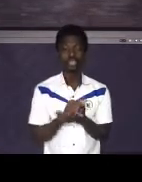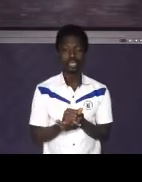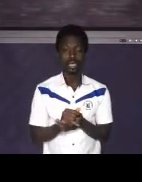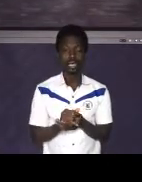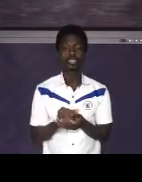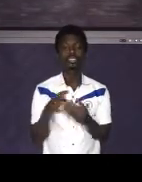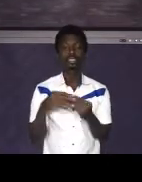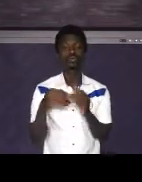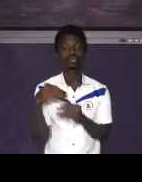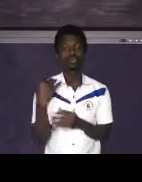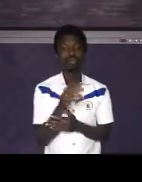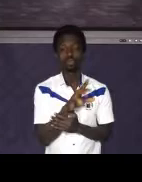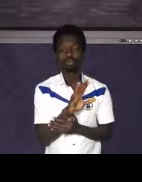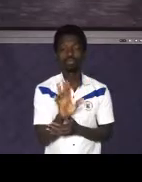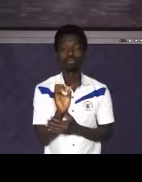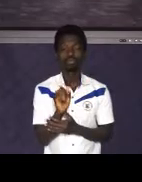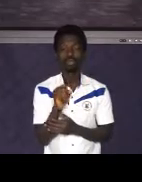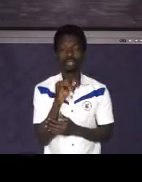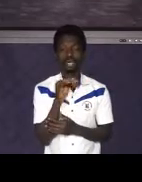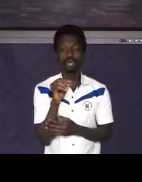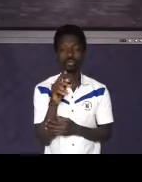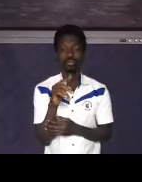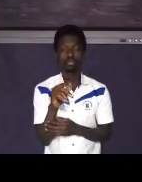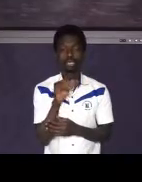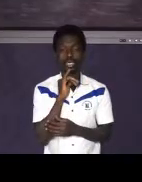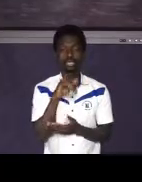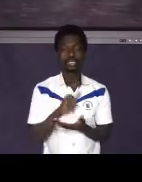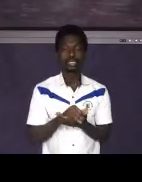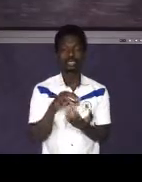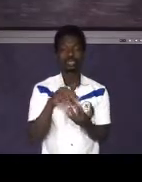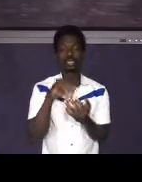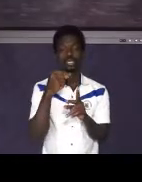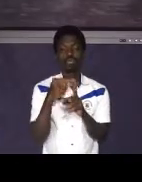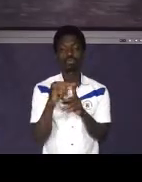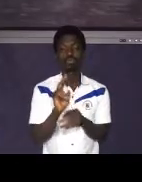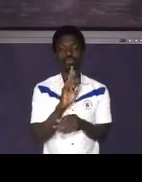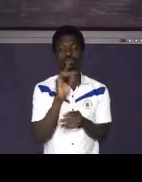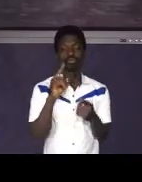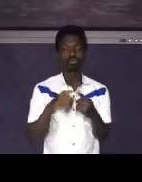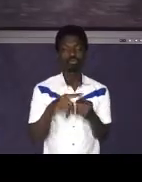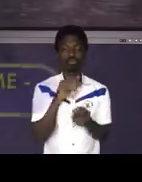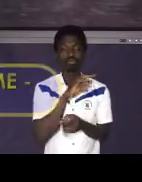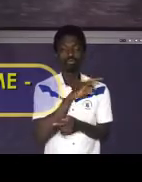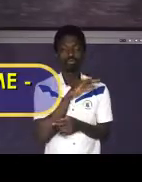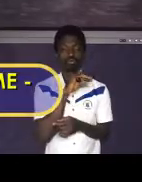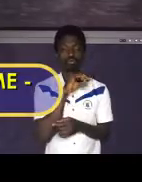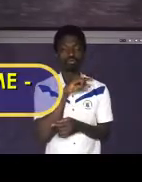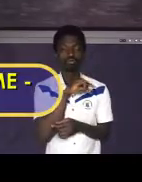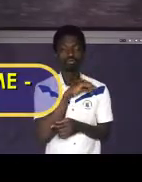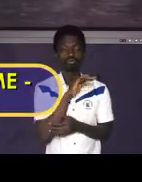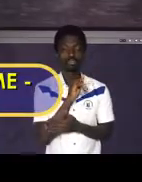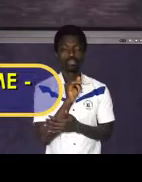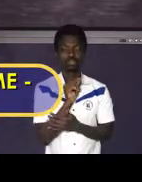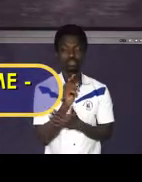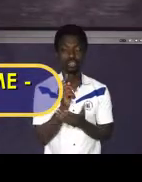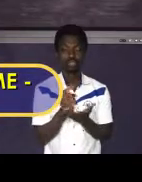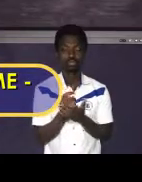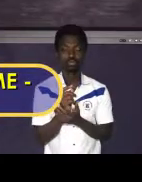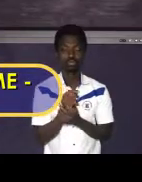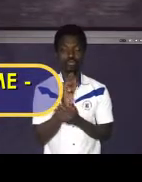yours. So iota is that specialized word used to quantify truth. Are we